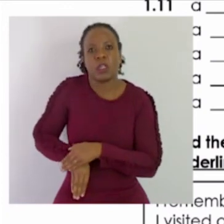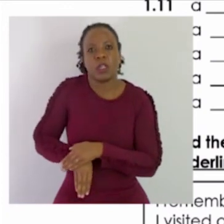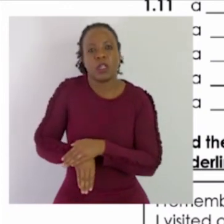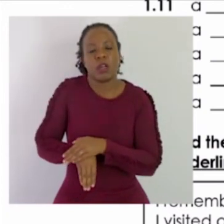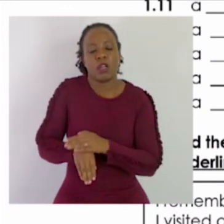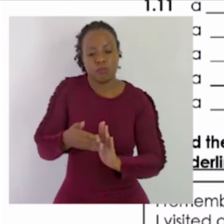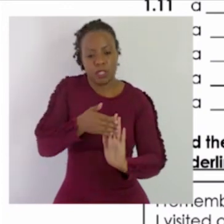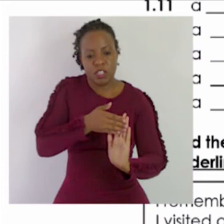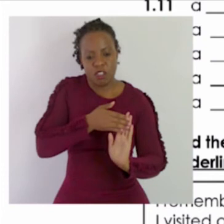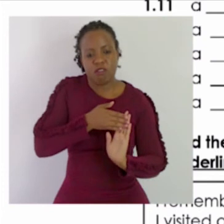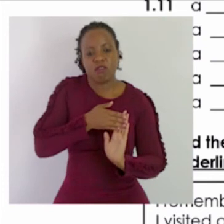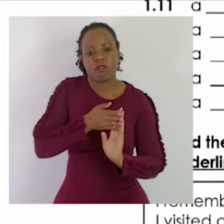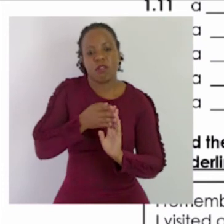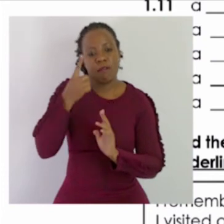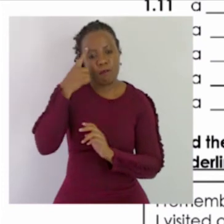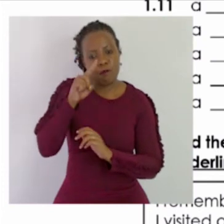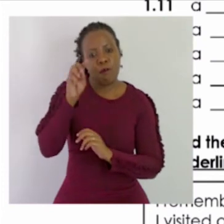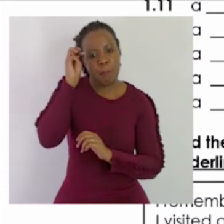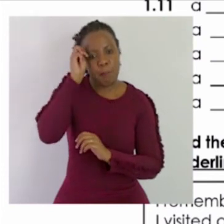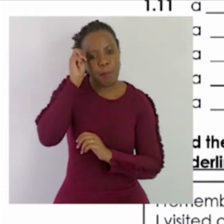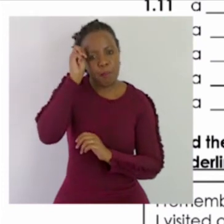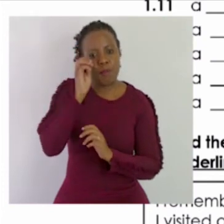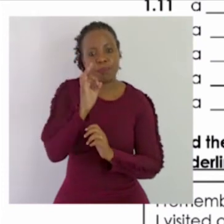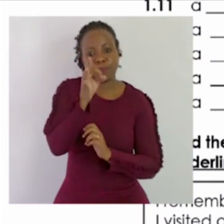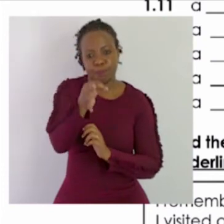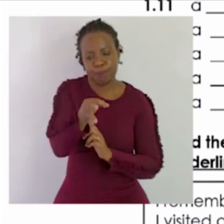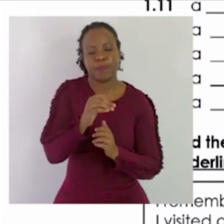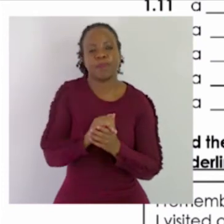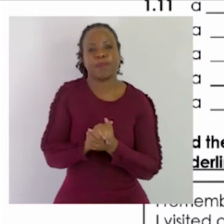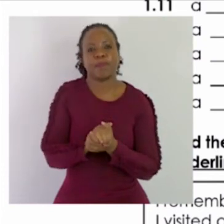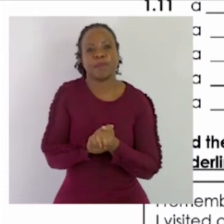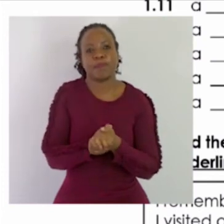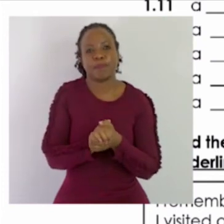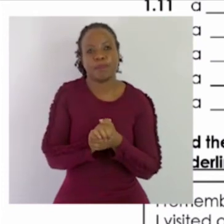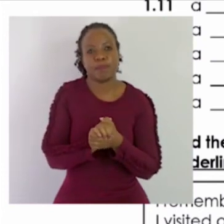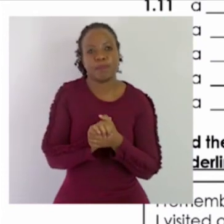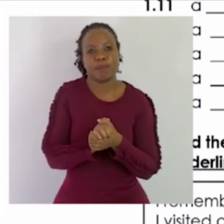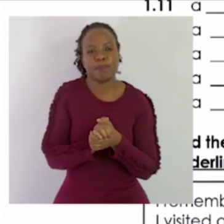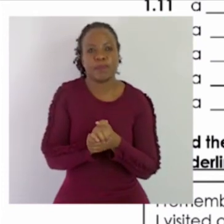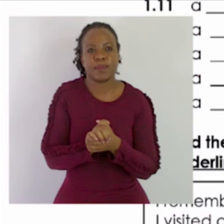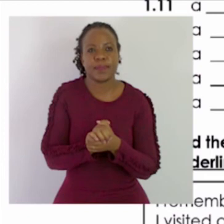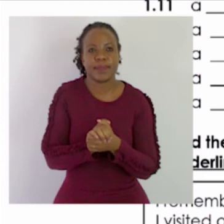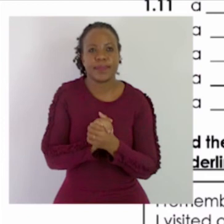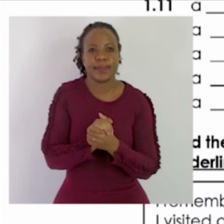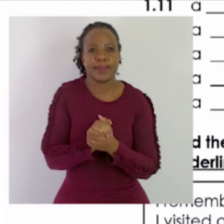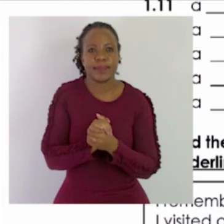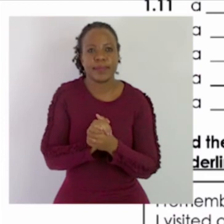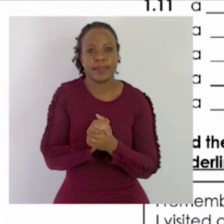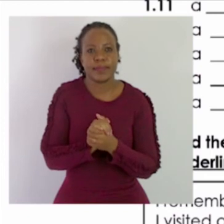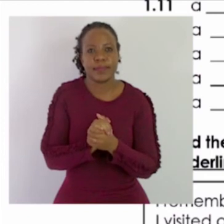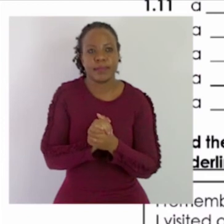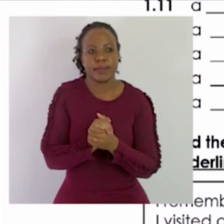pockets. We kept them as souvenirs. Right, that's